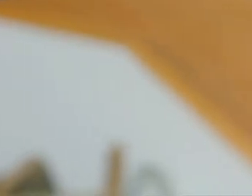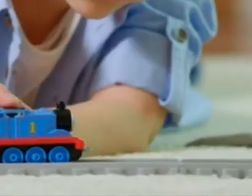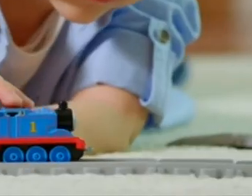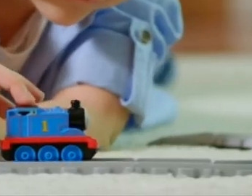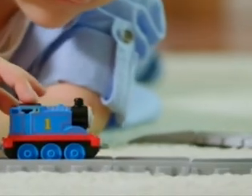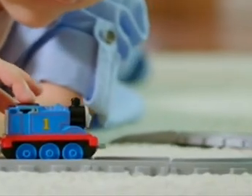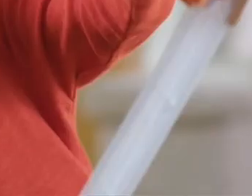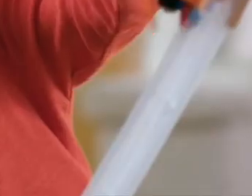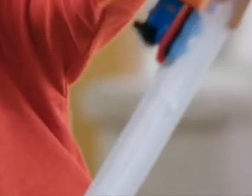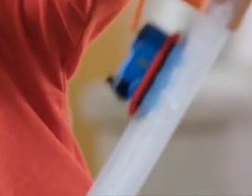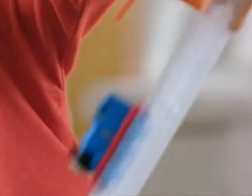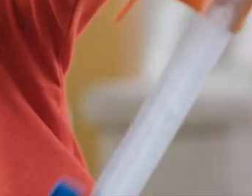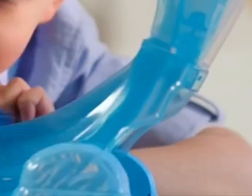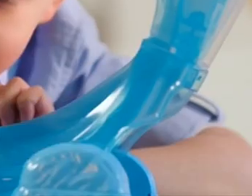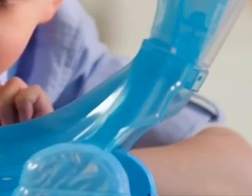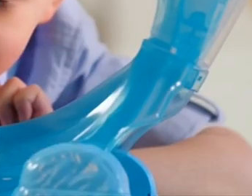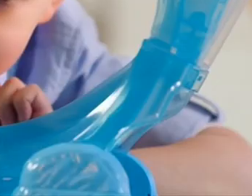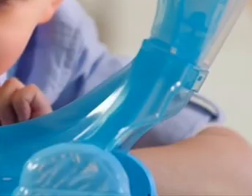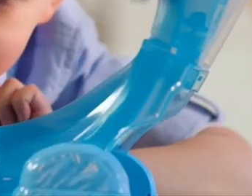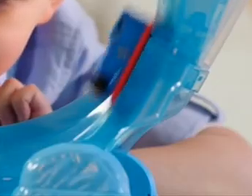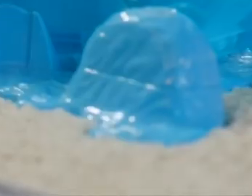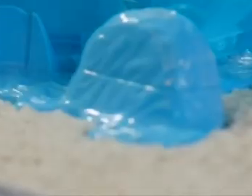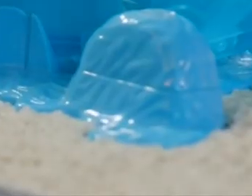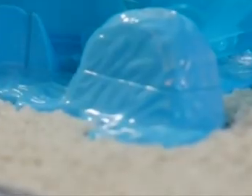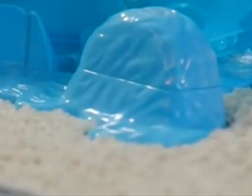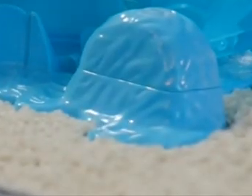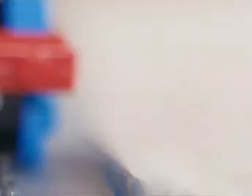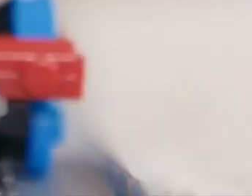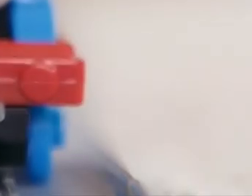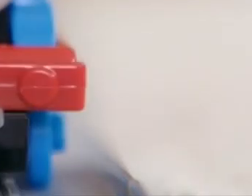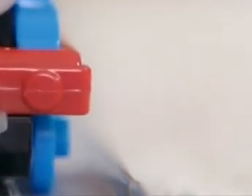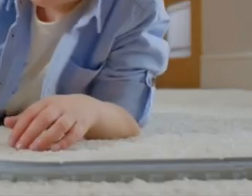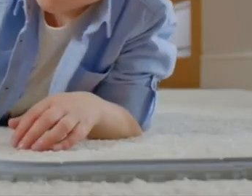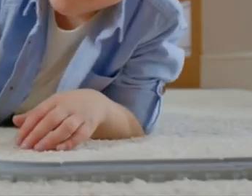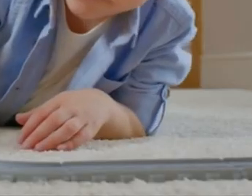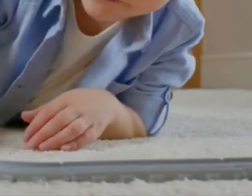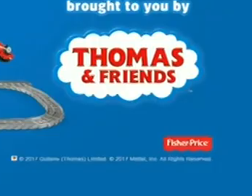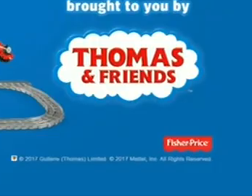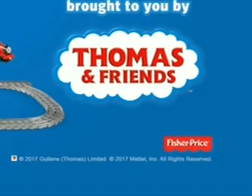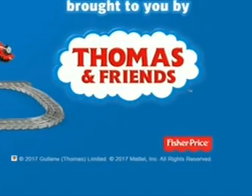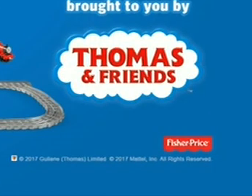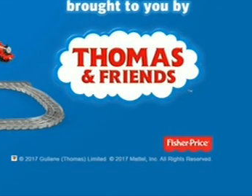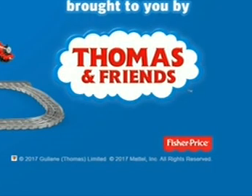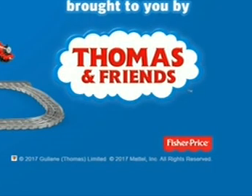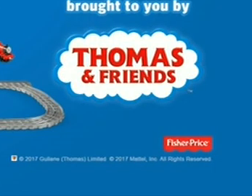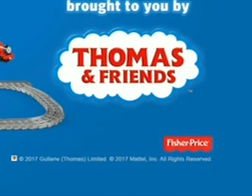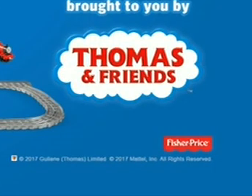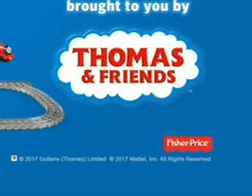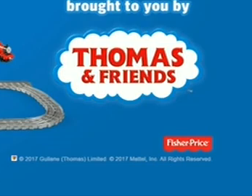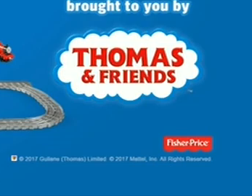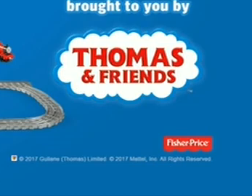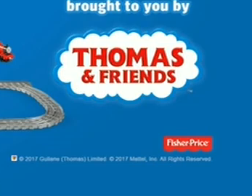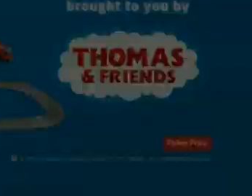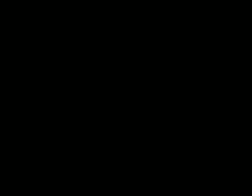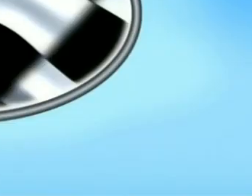All aboard for action and adventure. Milkshake, brought to you by Thomas